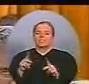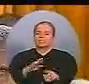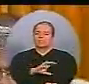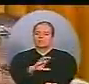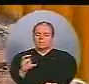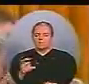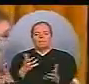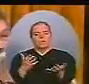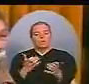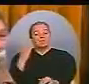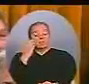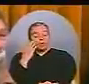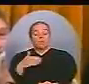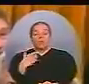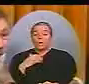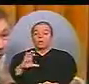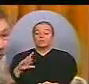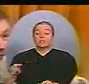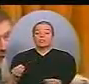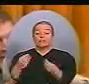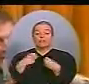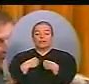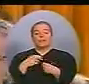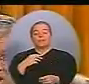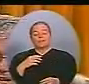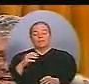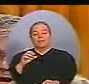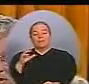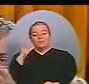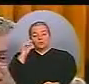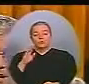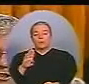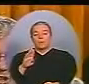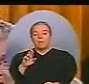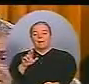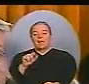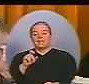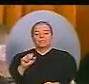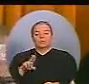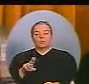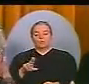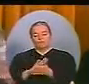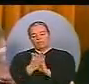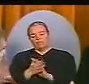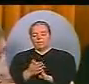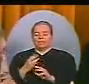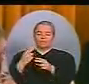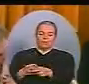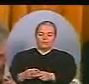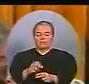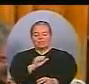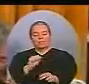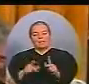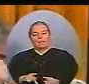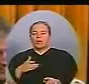Brazo. That's their record. Mr. Speaker, they promised to clean up the Senate. Instead, they're defending their entitlements in the